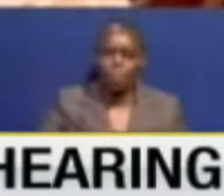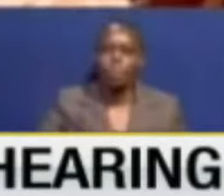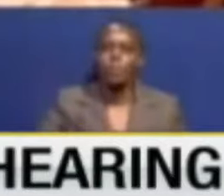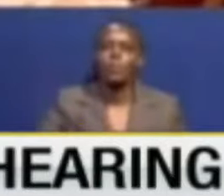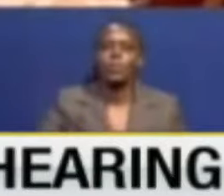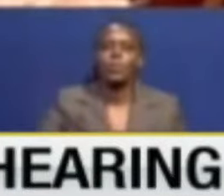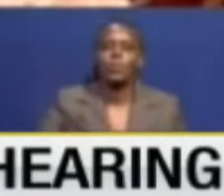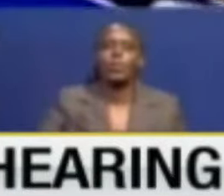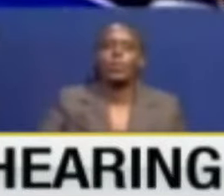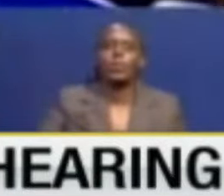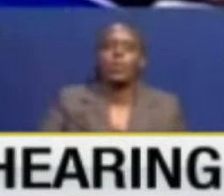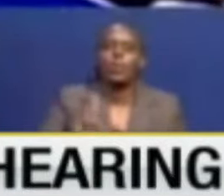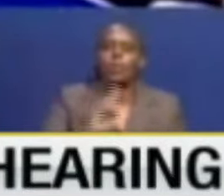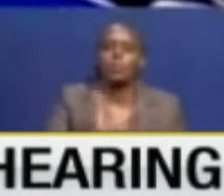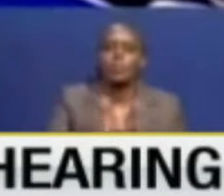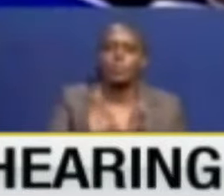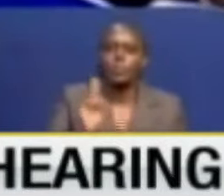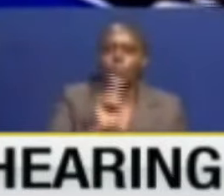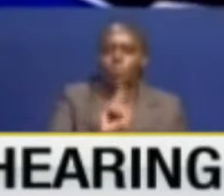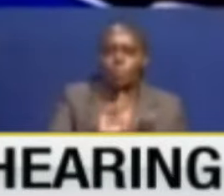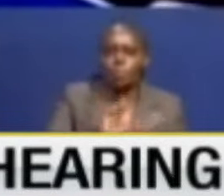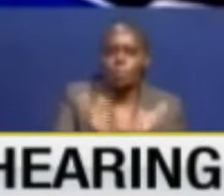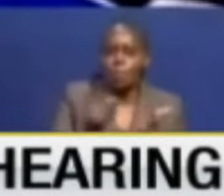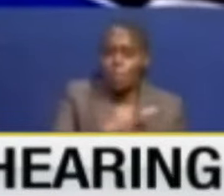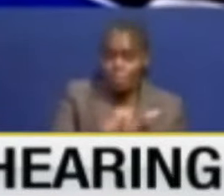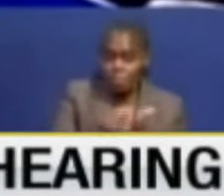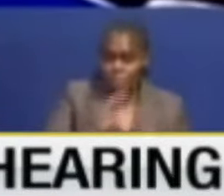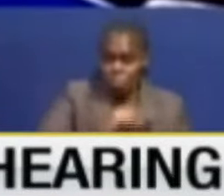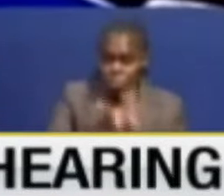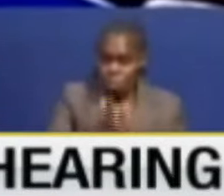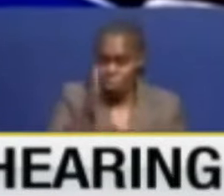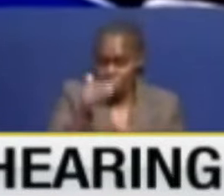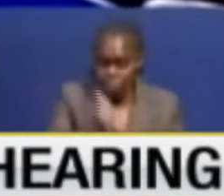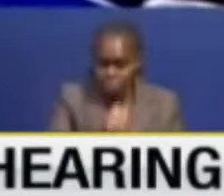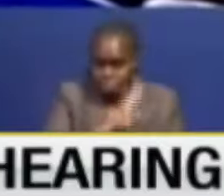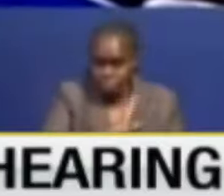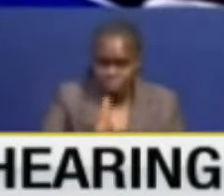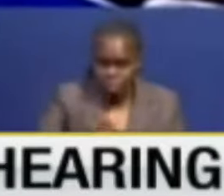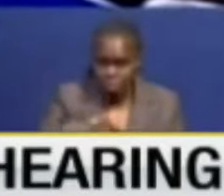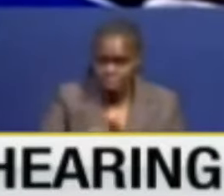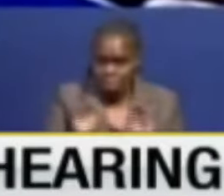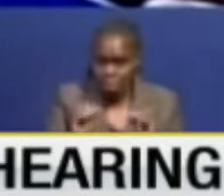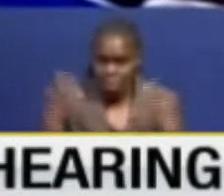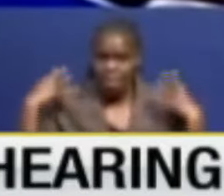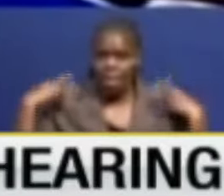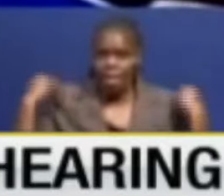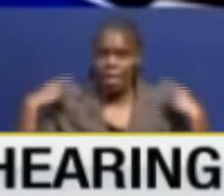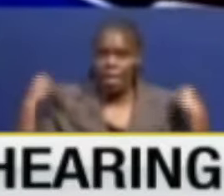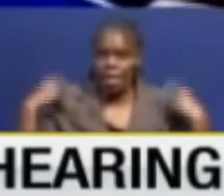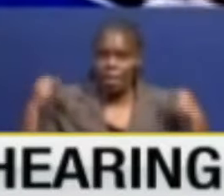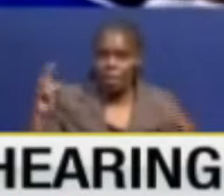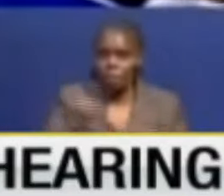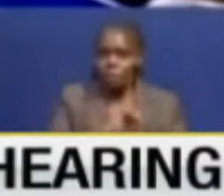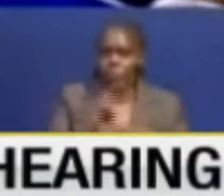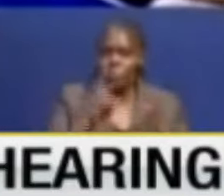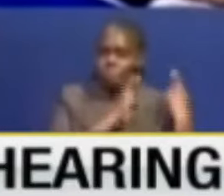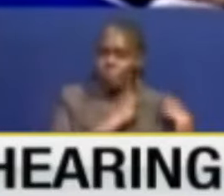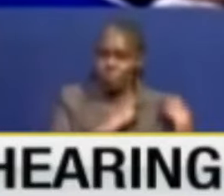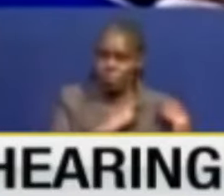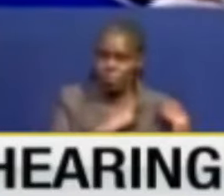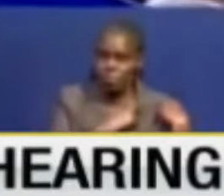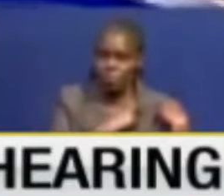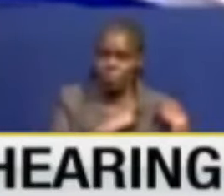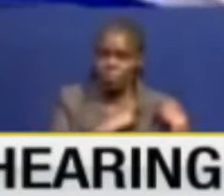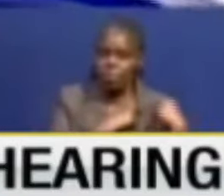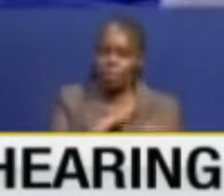draw and expend public funds without duly appointed board members to exercise a supervisory role